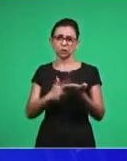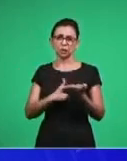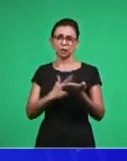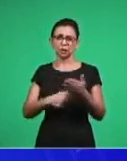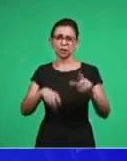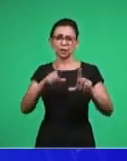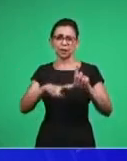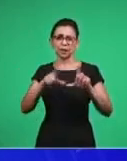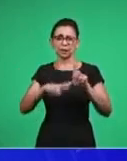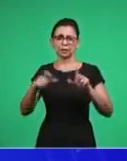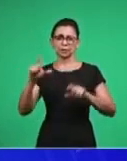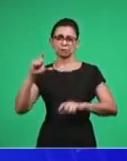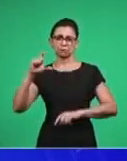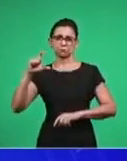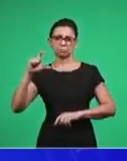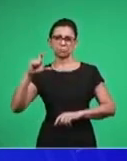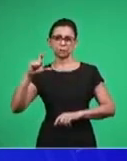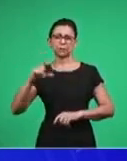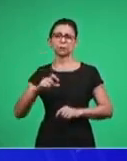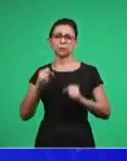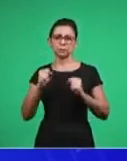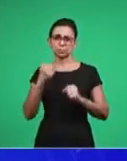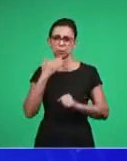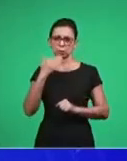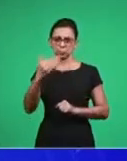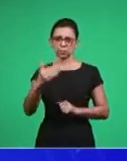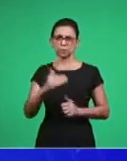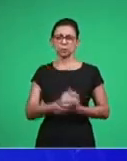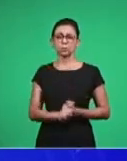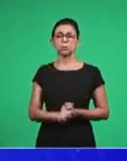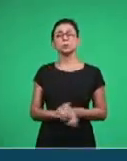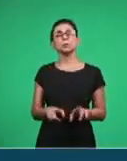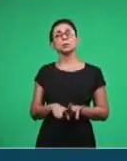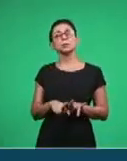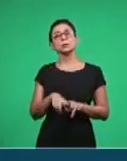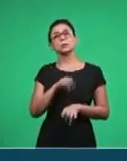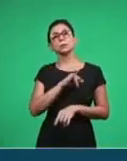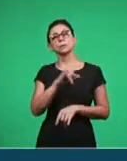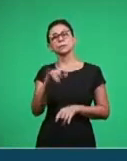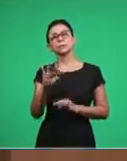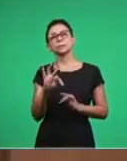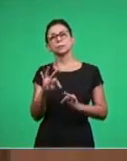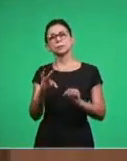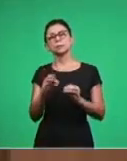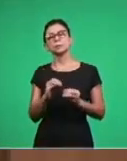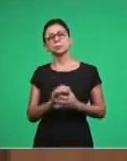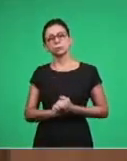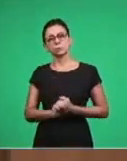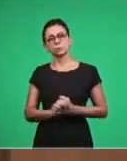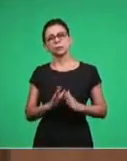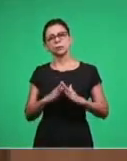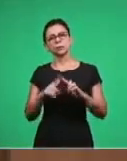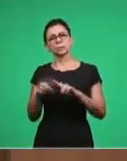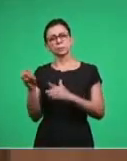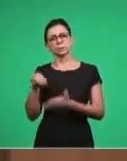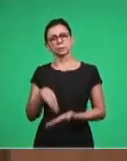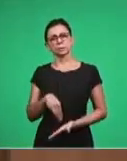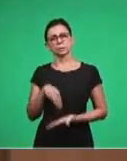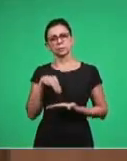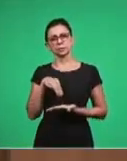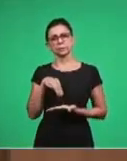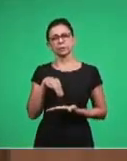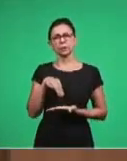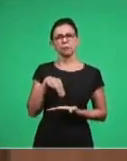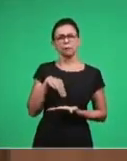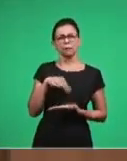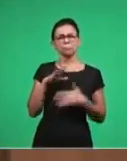We are making a songbook for those who are blind in Braille, so they could follow along and sing